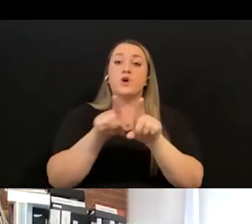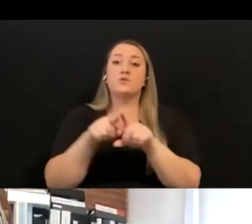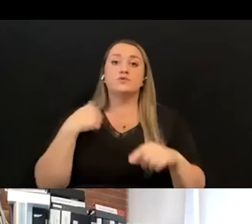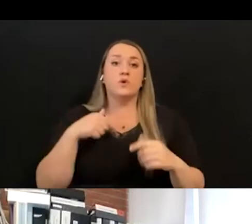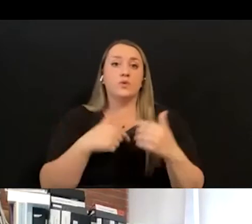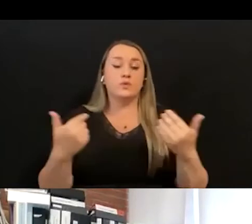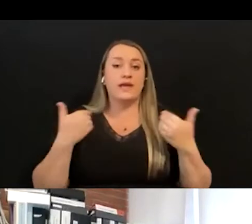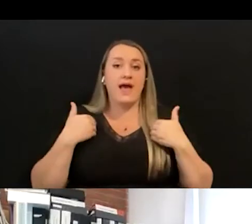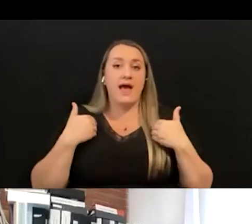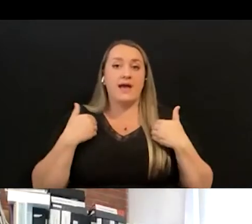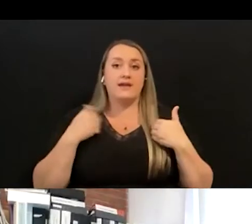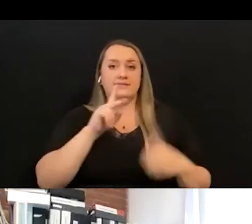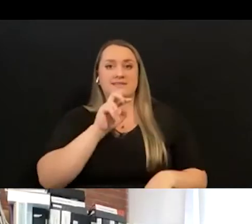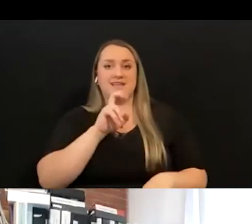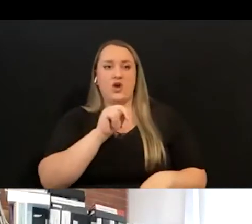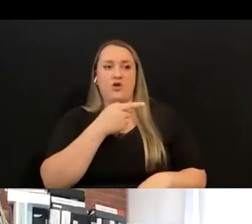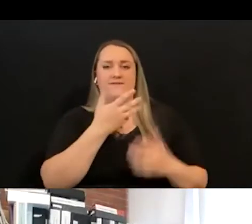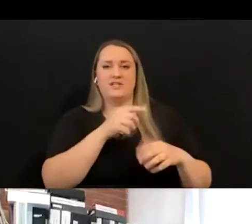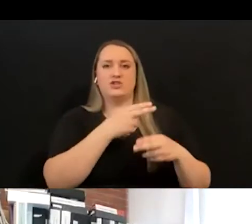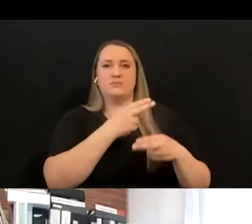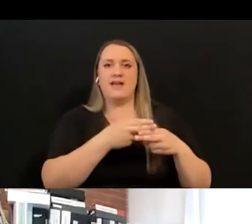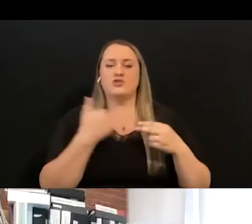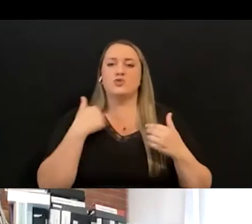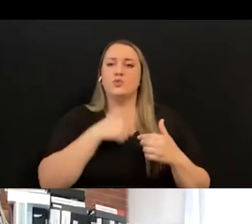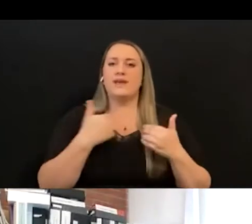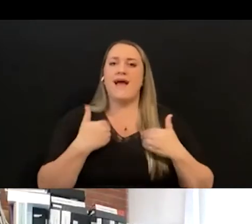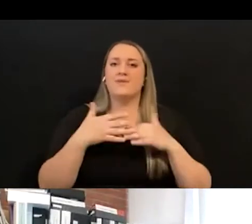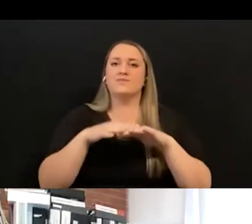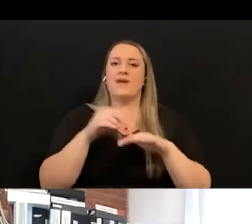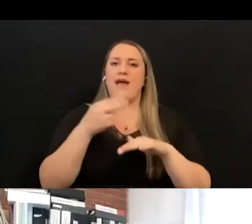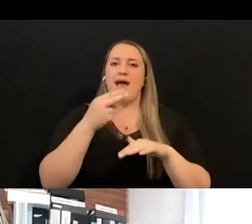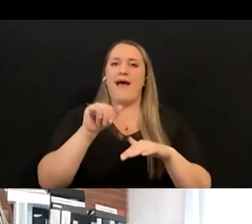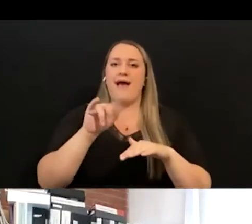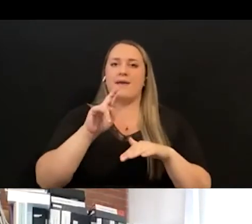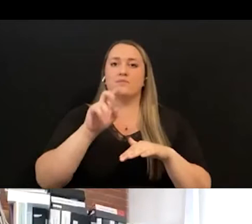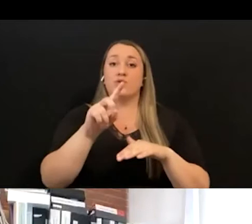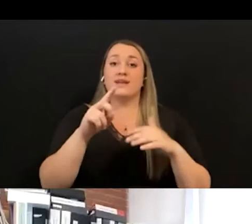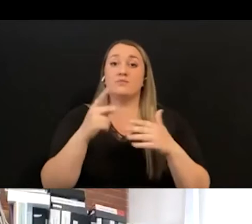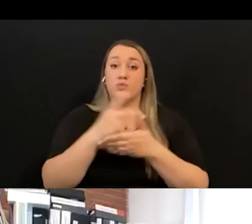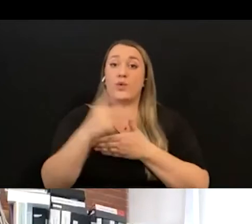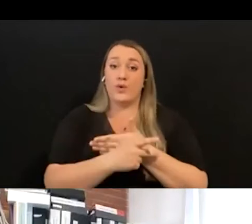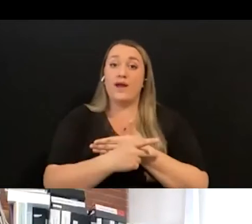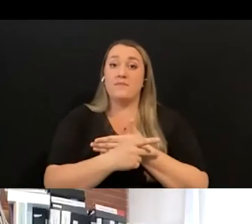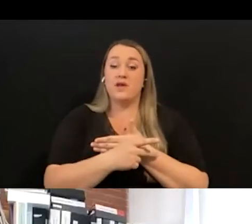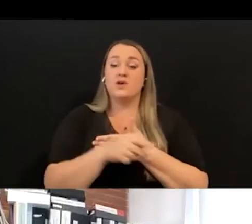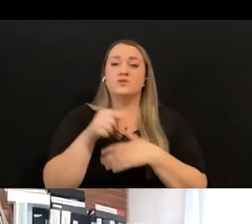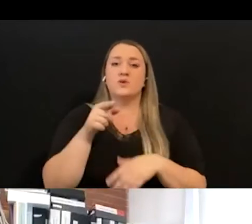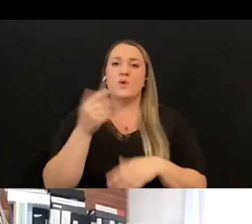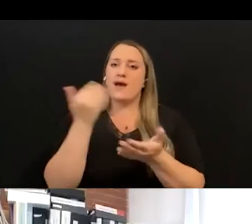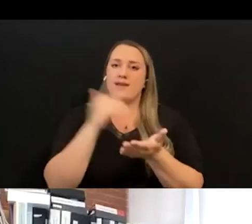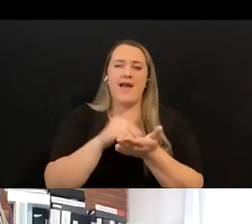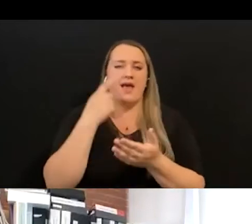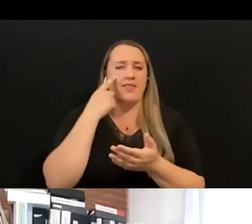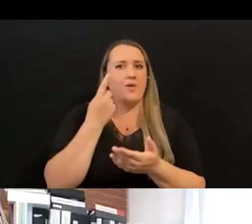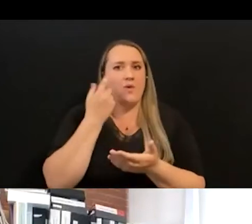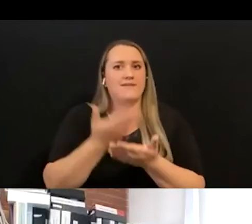as Karen mentioned, with our events, we offered a hybrid program, so that again, I think one of the things